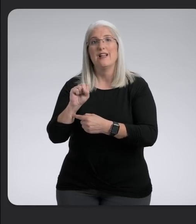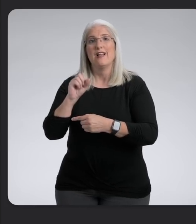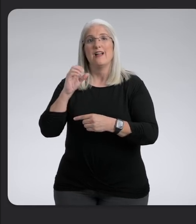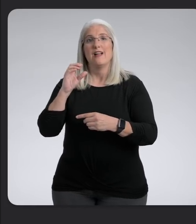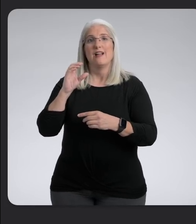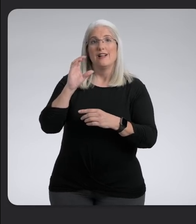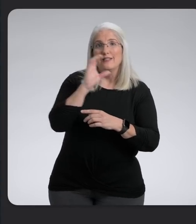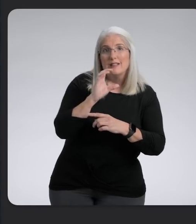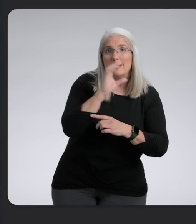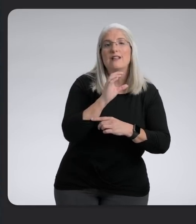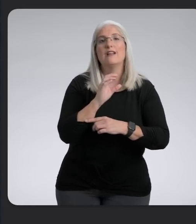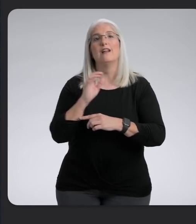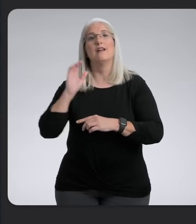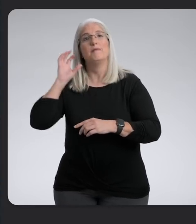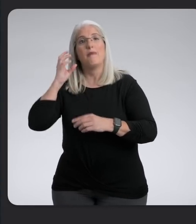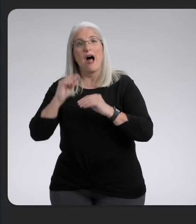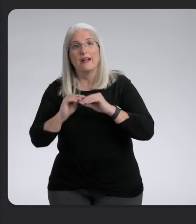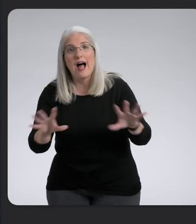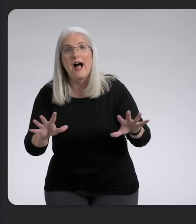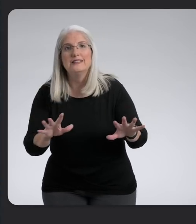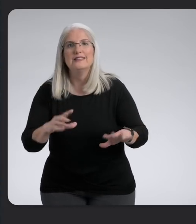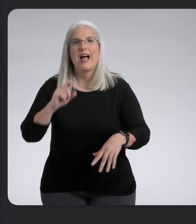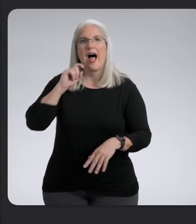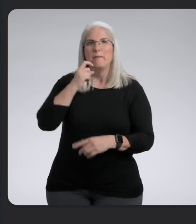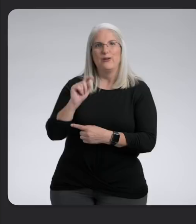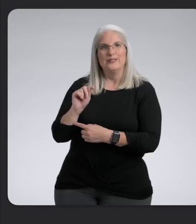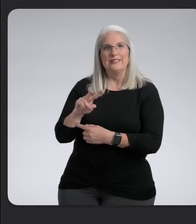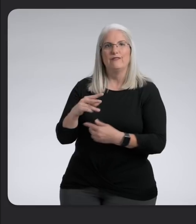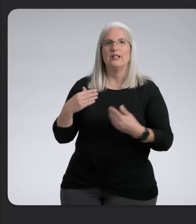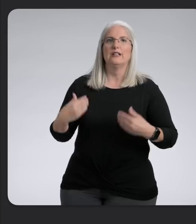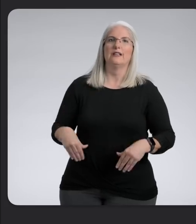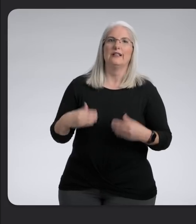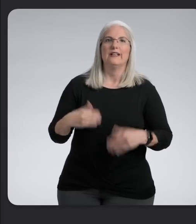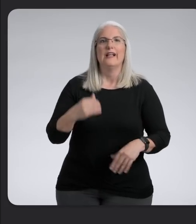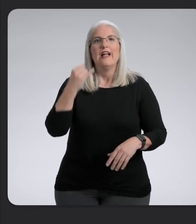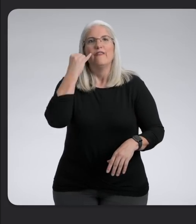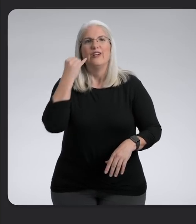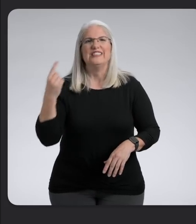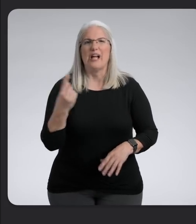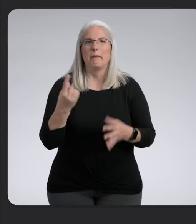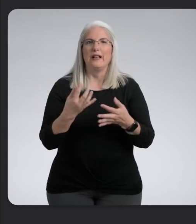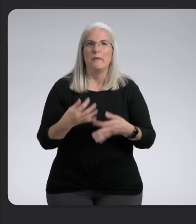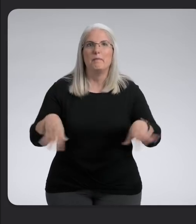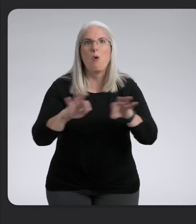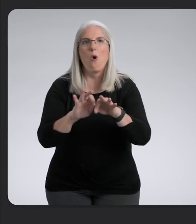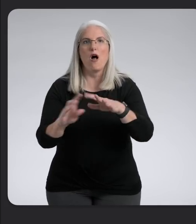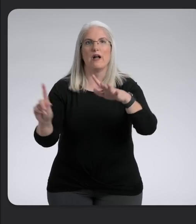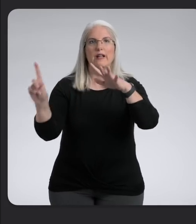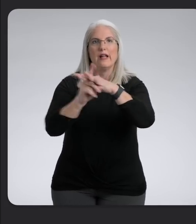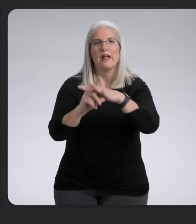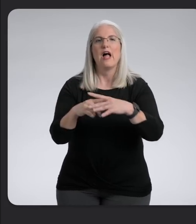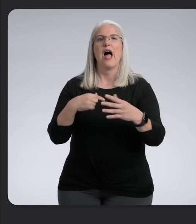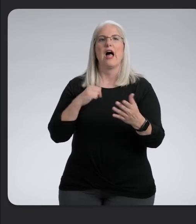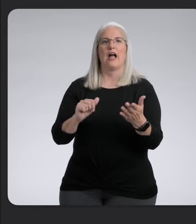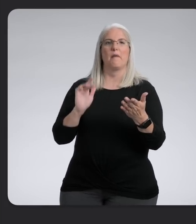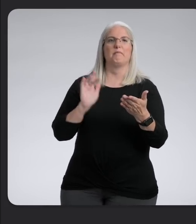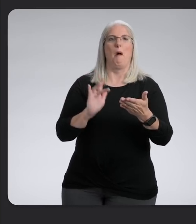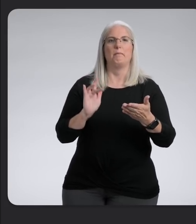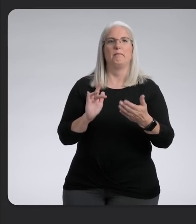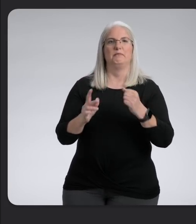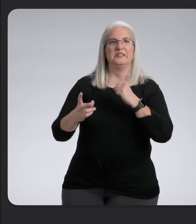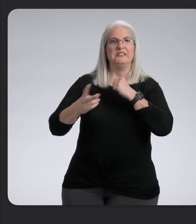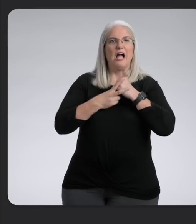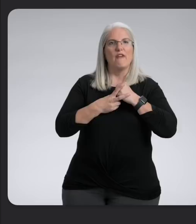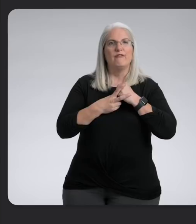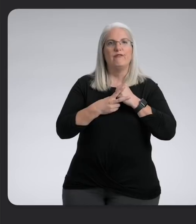Apple TV app. And if something especially important comes through, you can quickly pin it, and it'll be elevated and shared with you and places